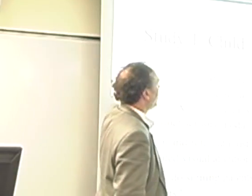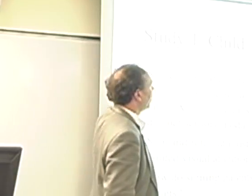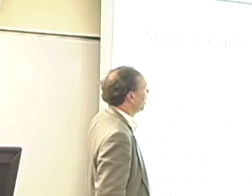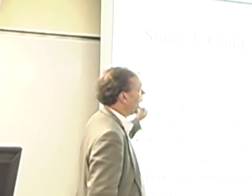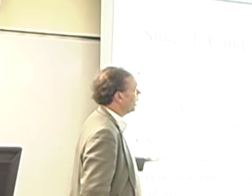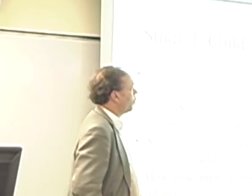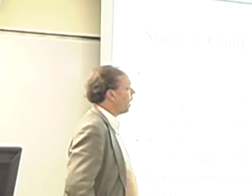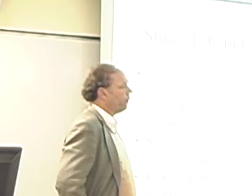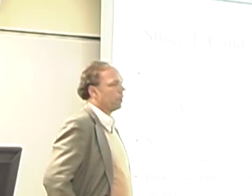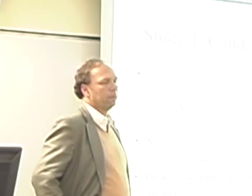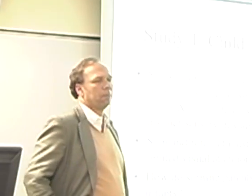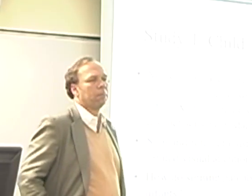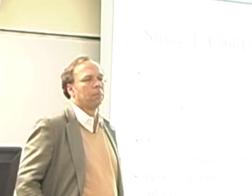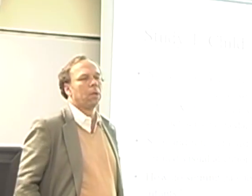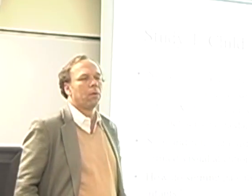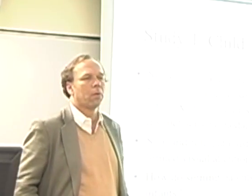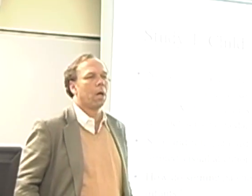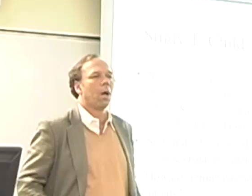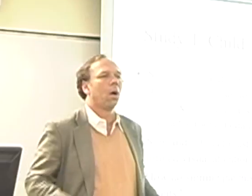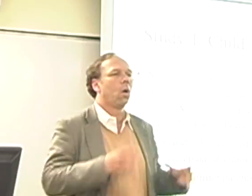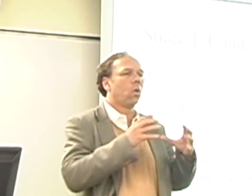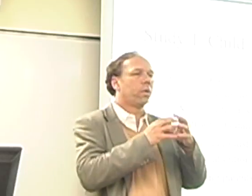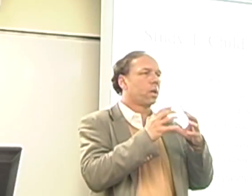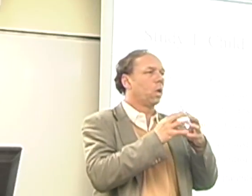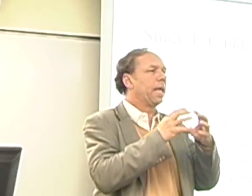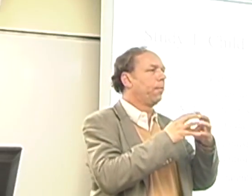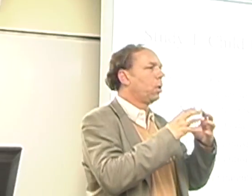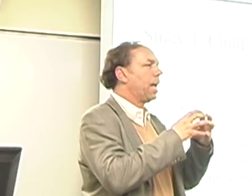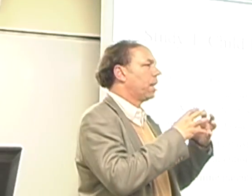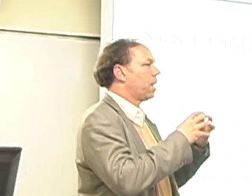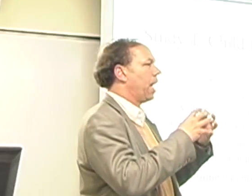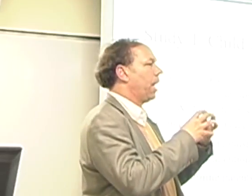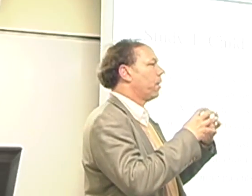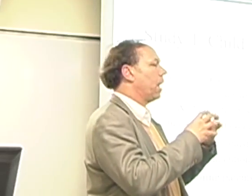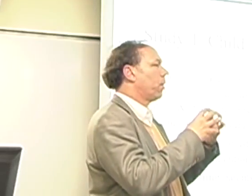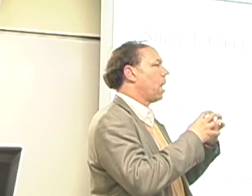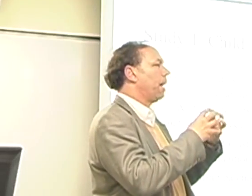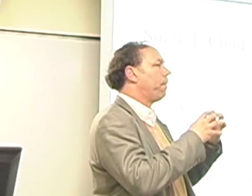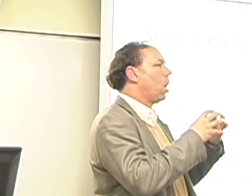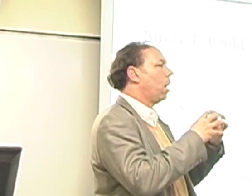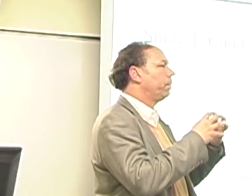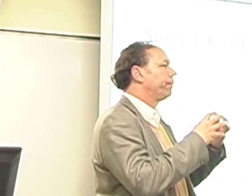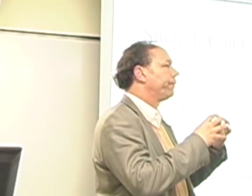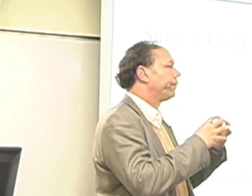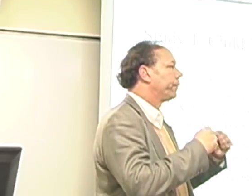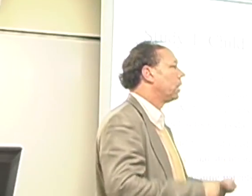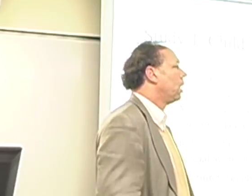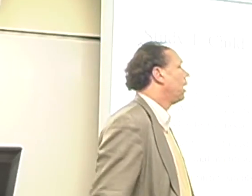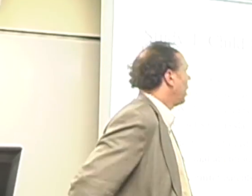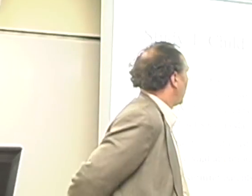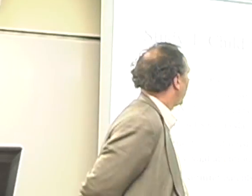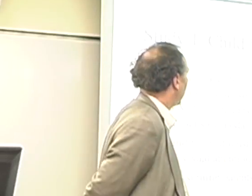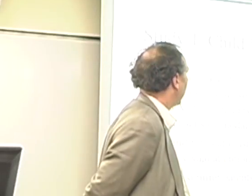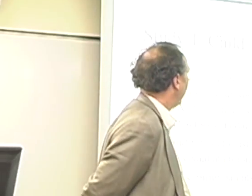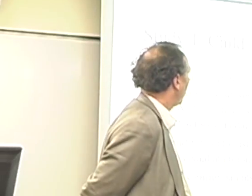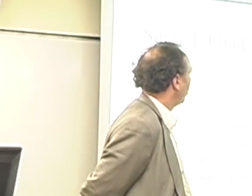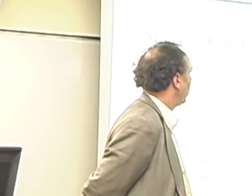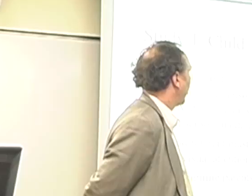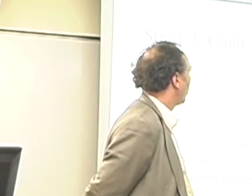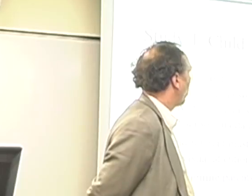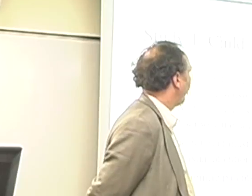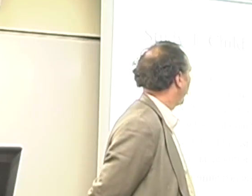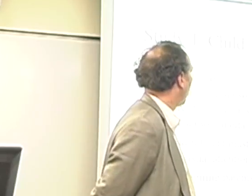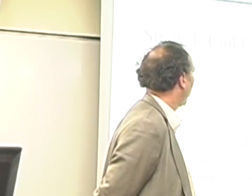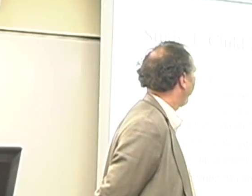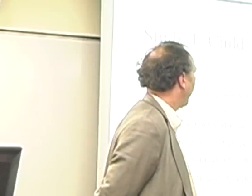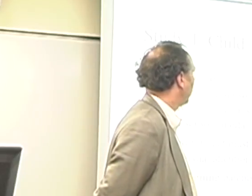sign label and its referent, so a label like the ASL sign ball, the label